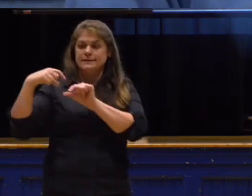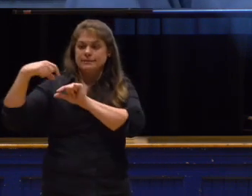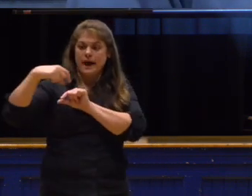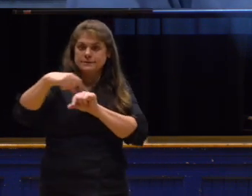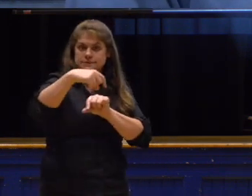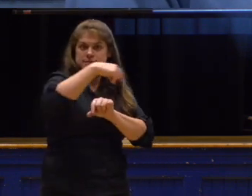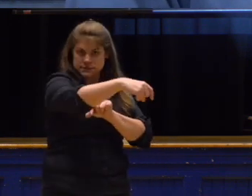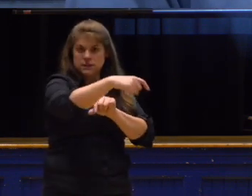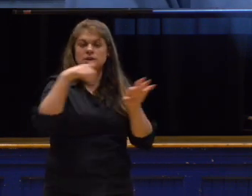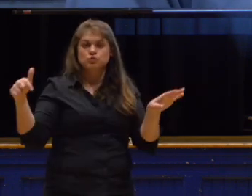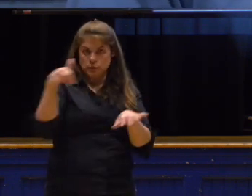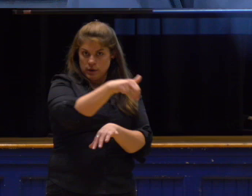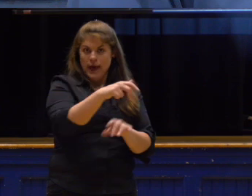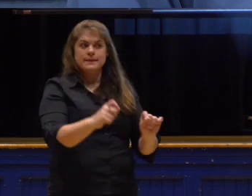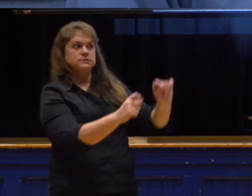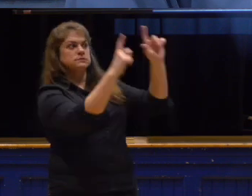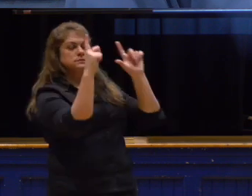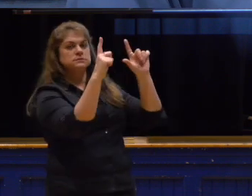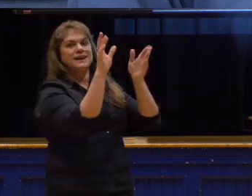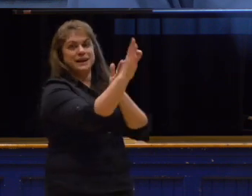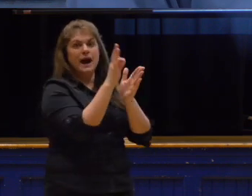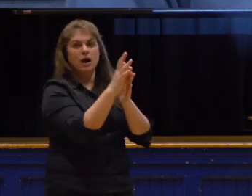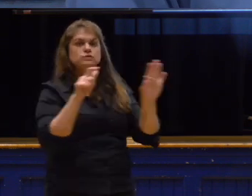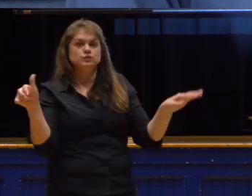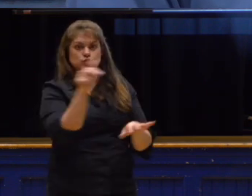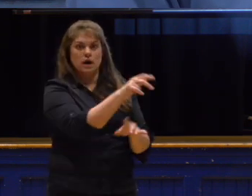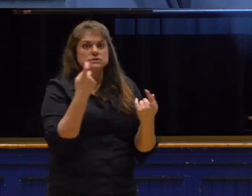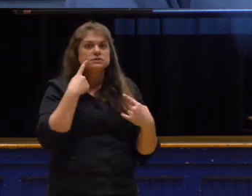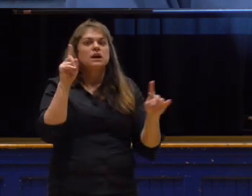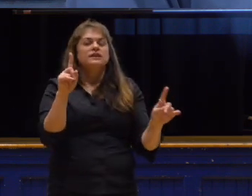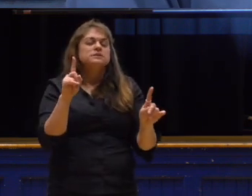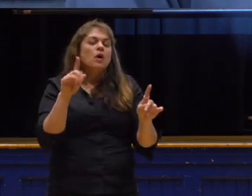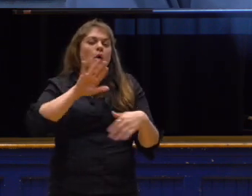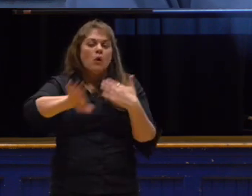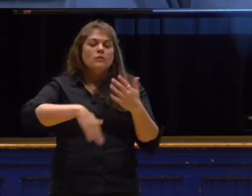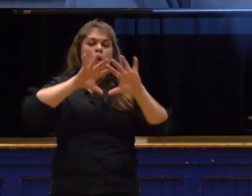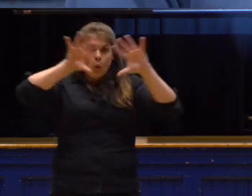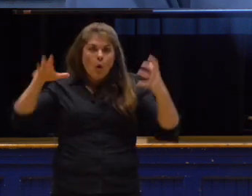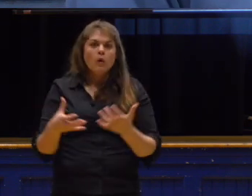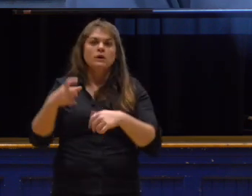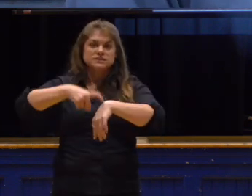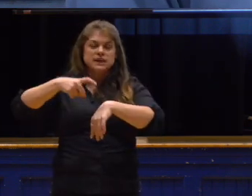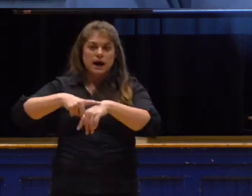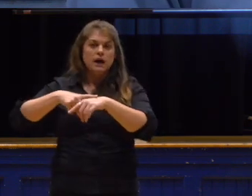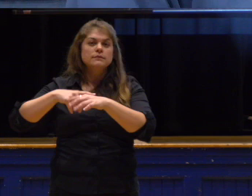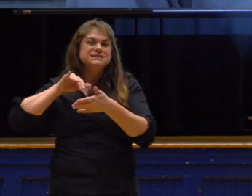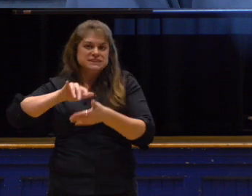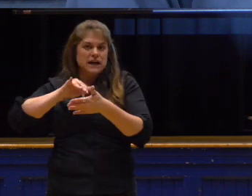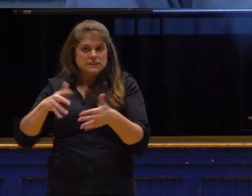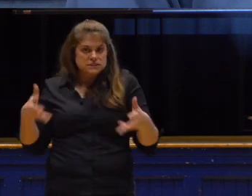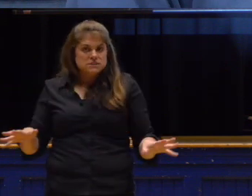and then a countdown to be able to get across the street at that time. And those are all timed based upon the length that it